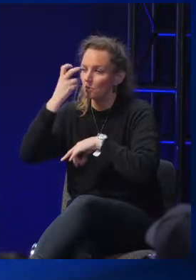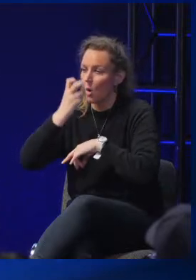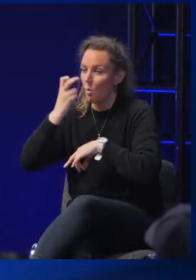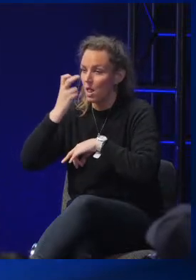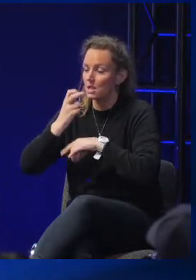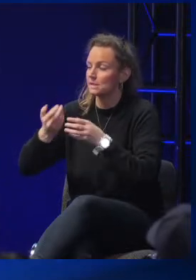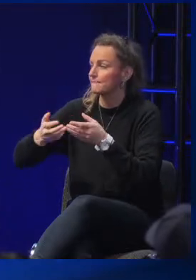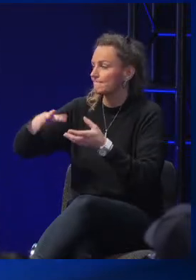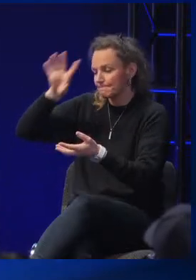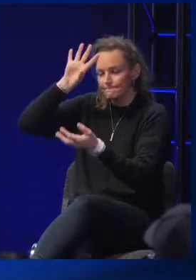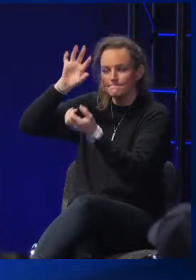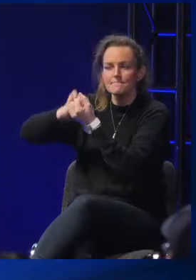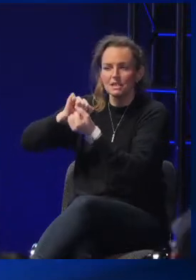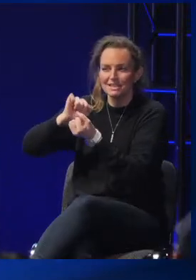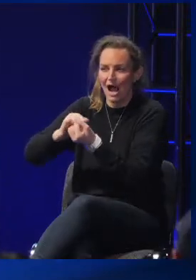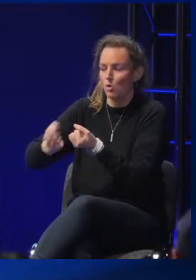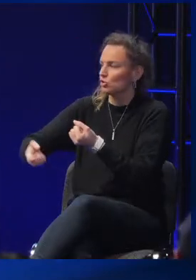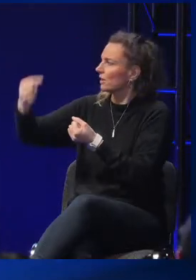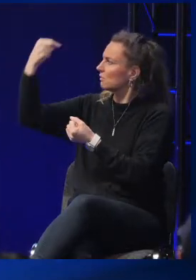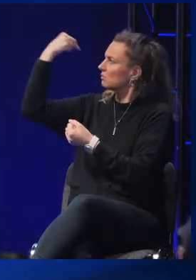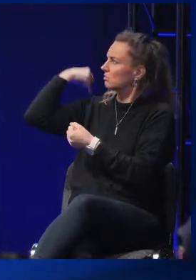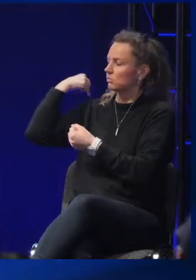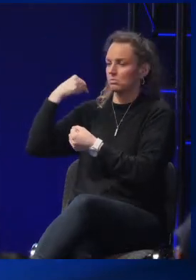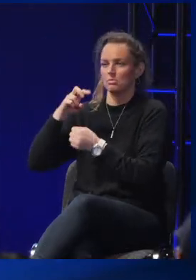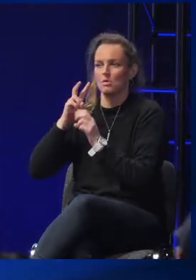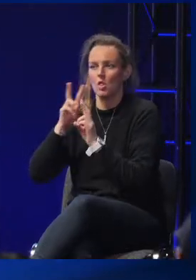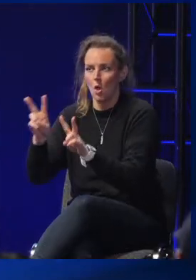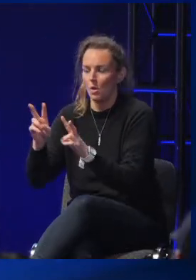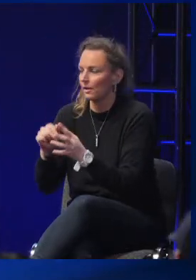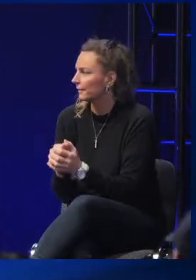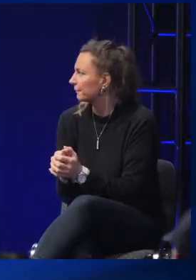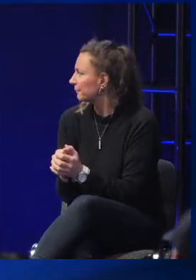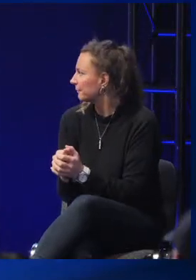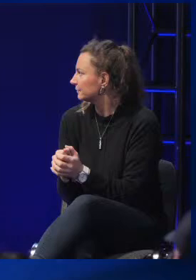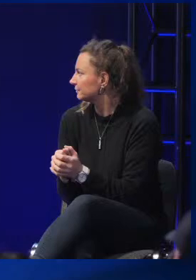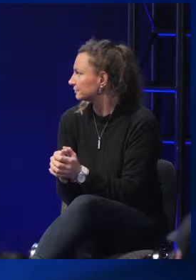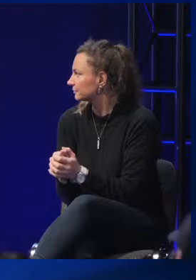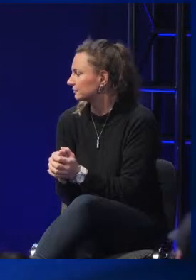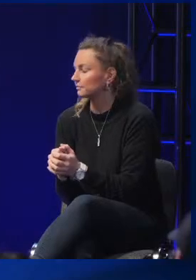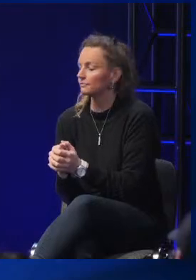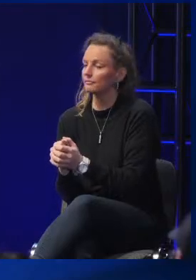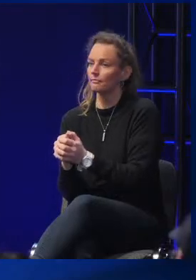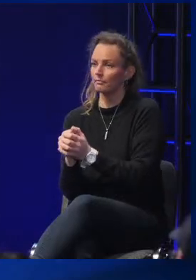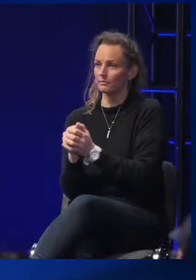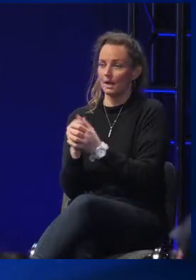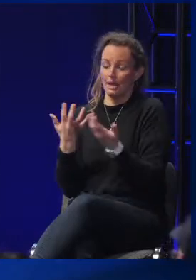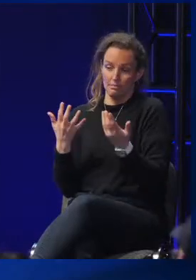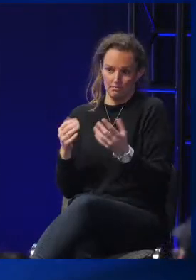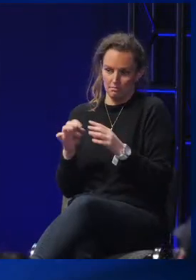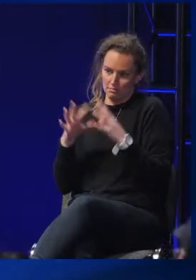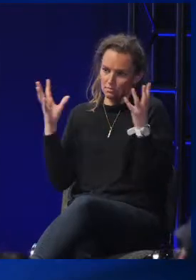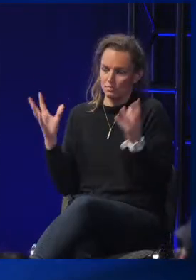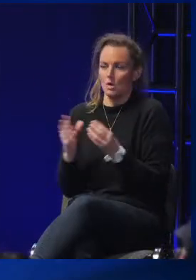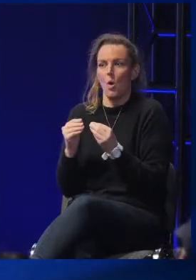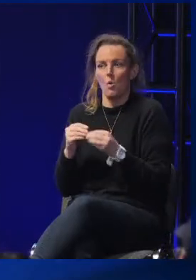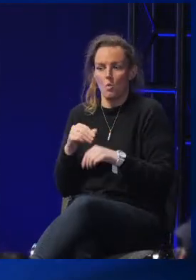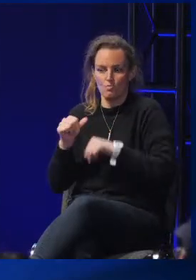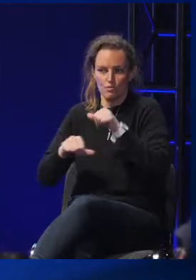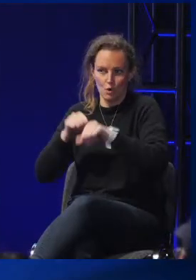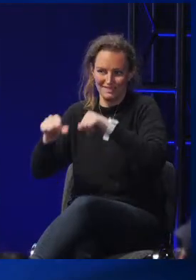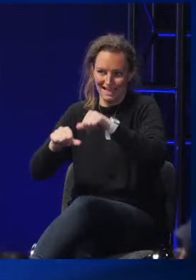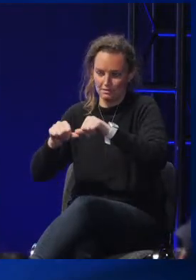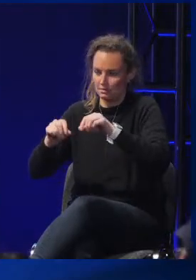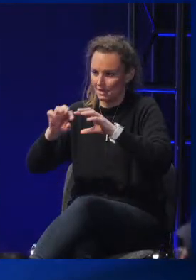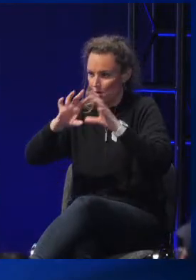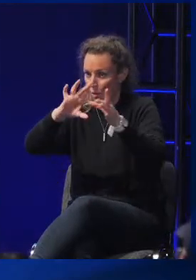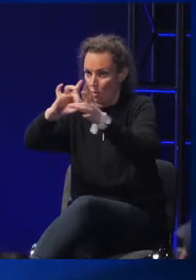guess, also coming back to my last explanation of the whole process, that it all comes together.